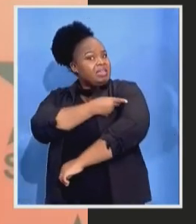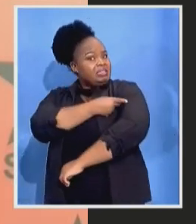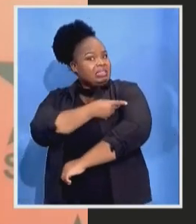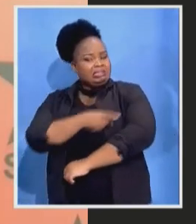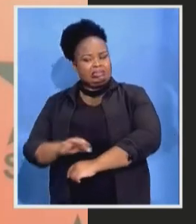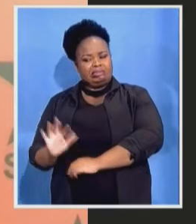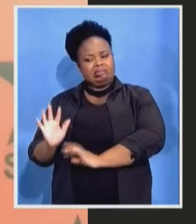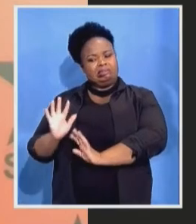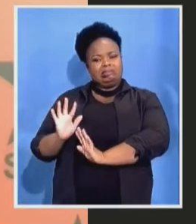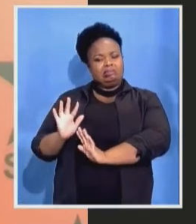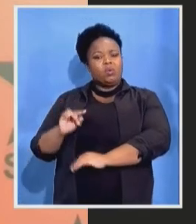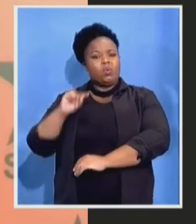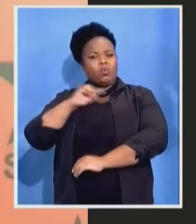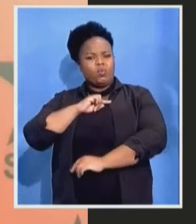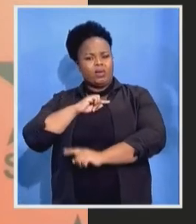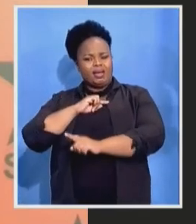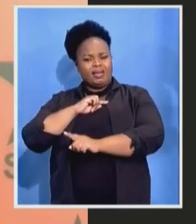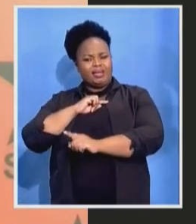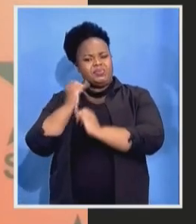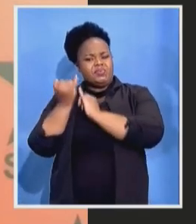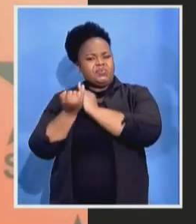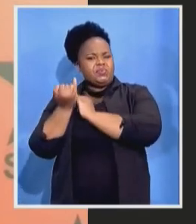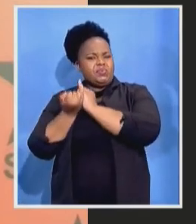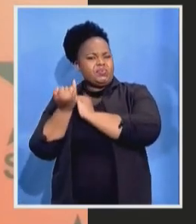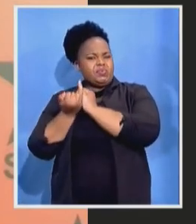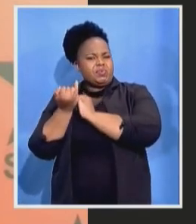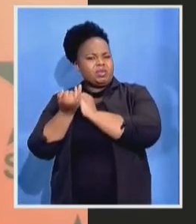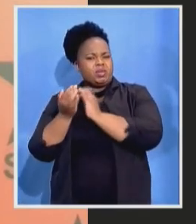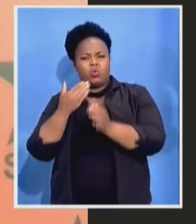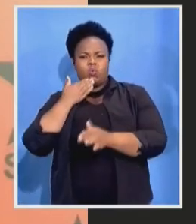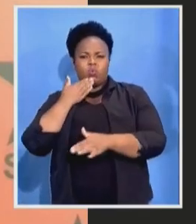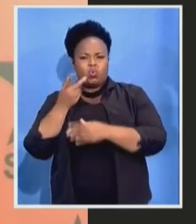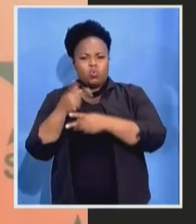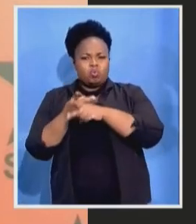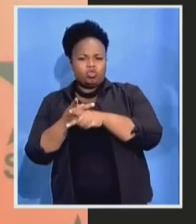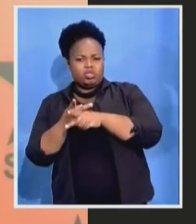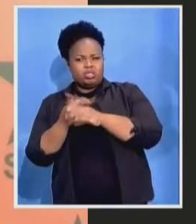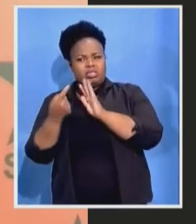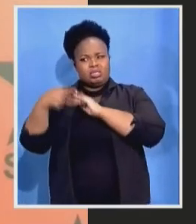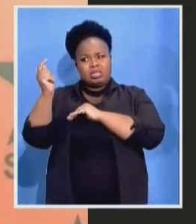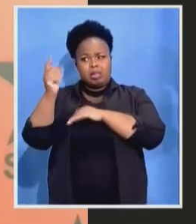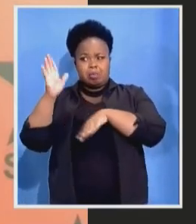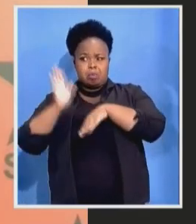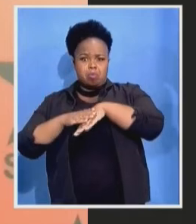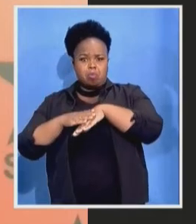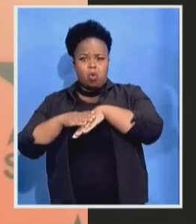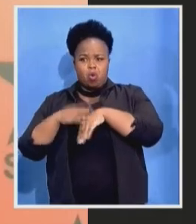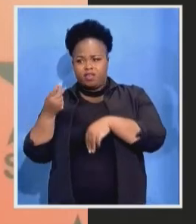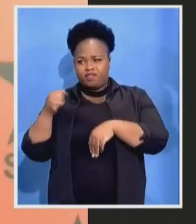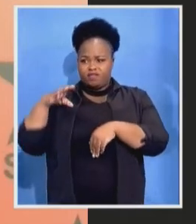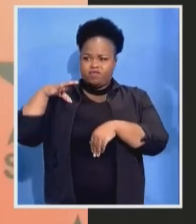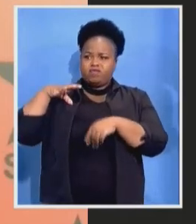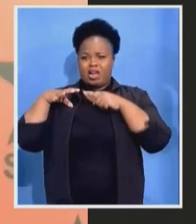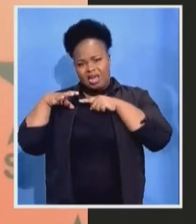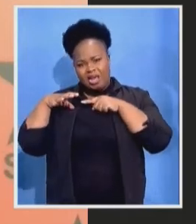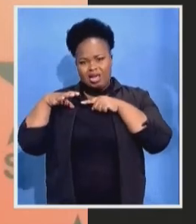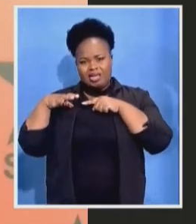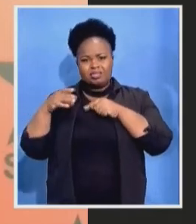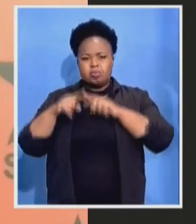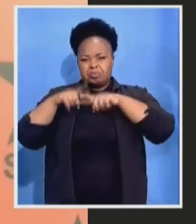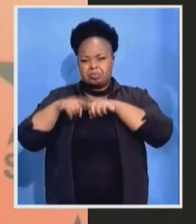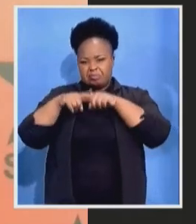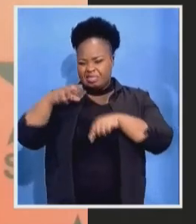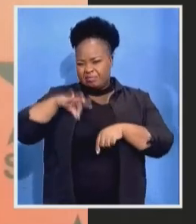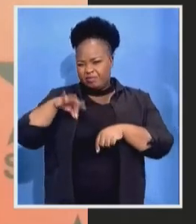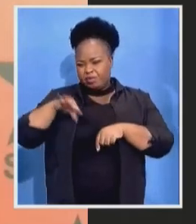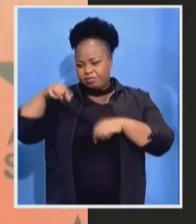competition about who produces the vaccine, who sell it more at the world market. But you can see the difference